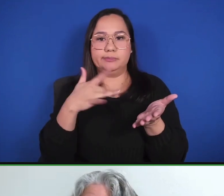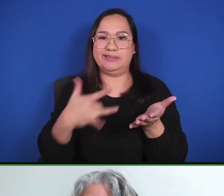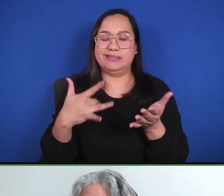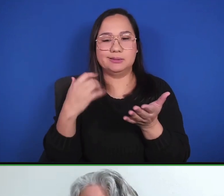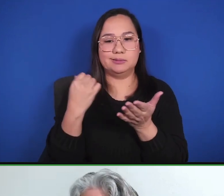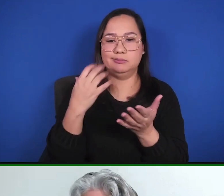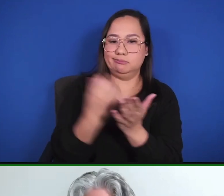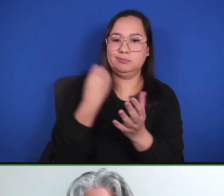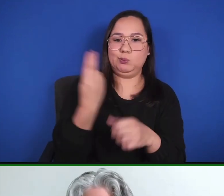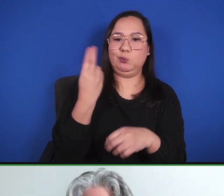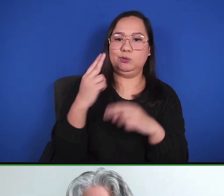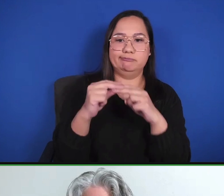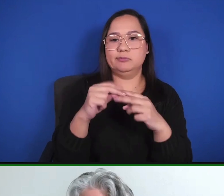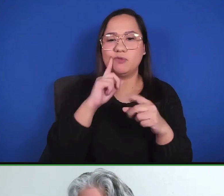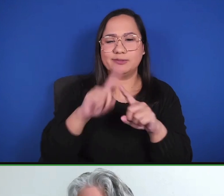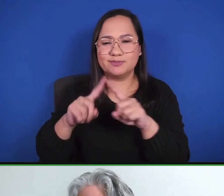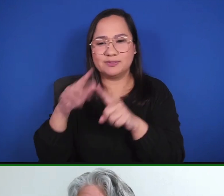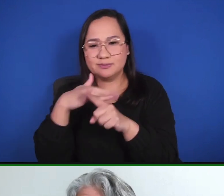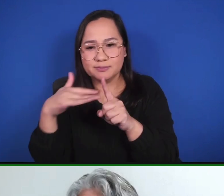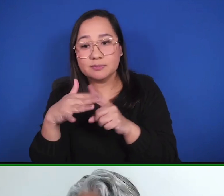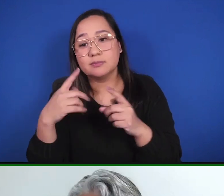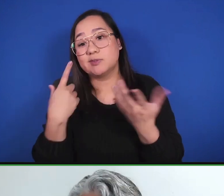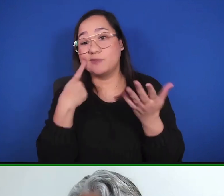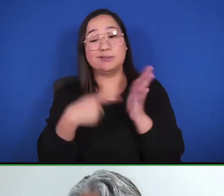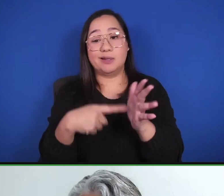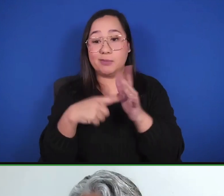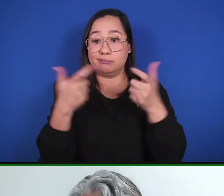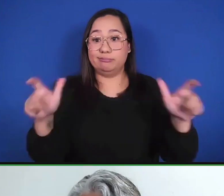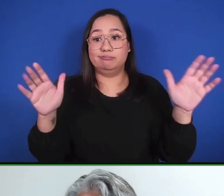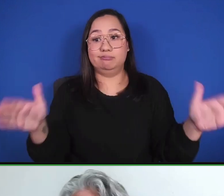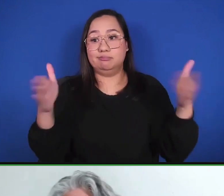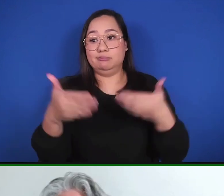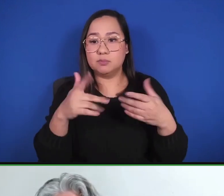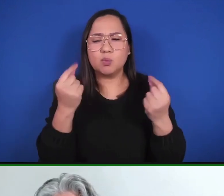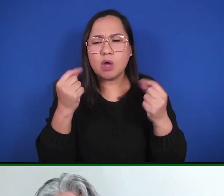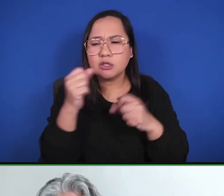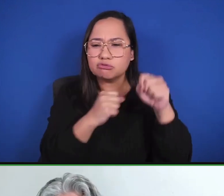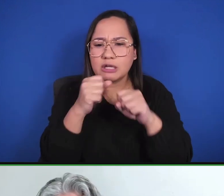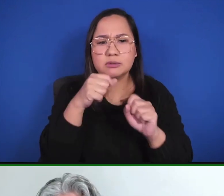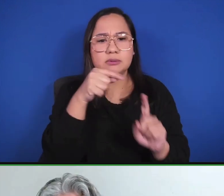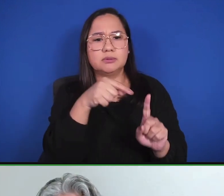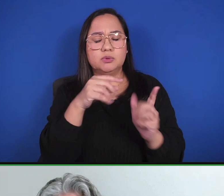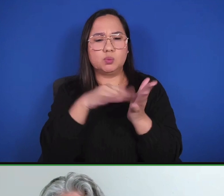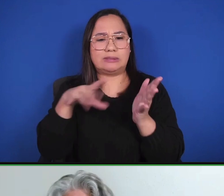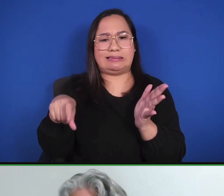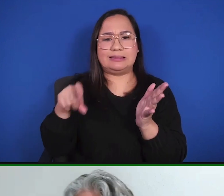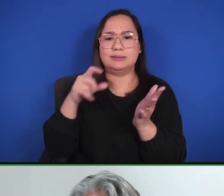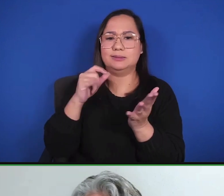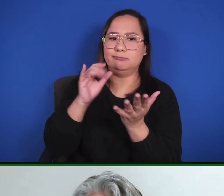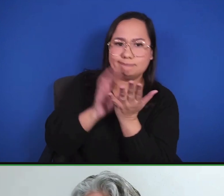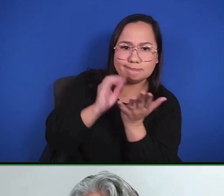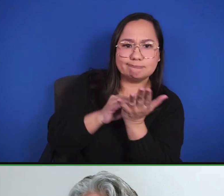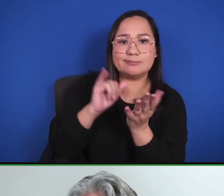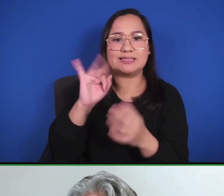what strategies are needed by the student to learn if the professor is wearing a mic? What if the professor is not wearing a mic? What if